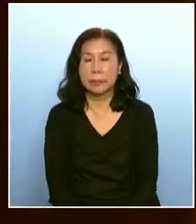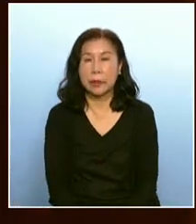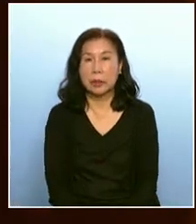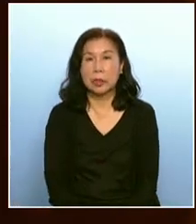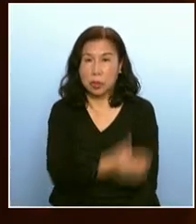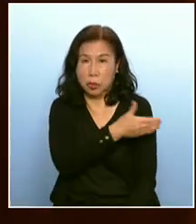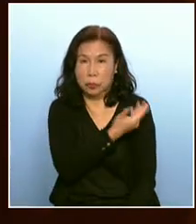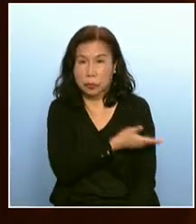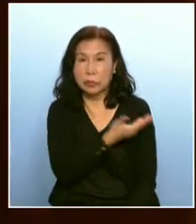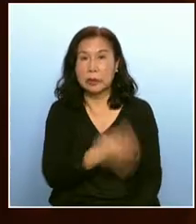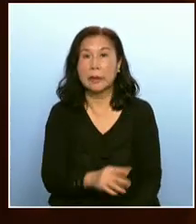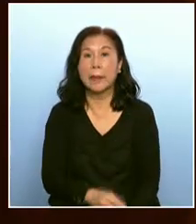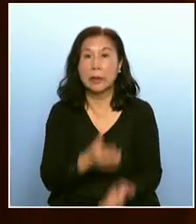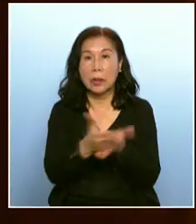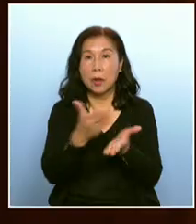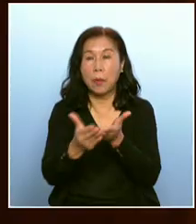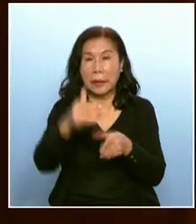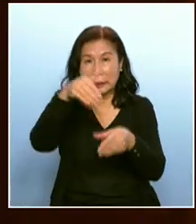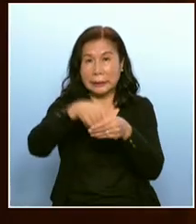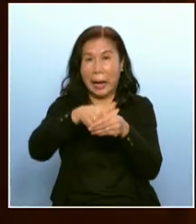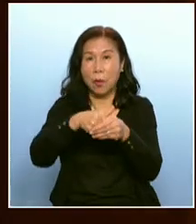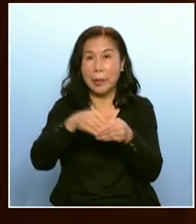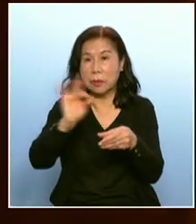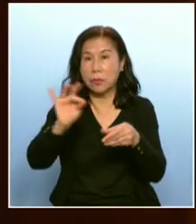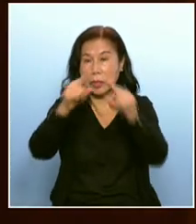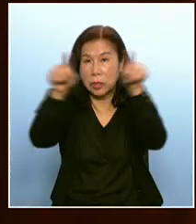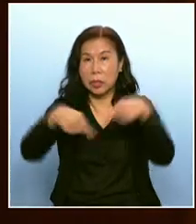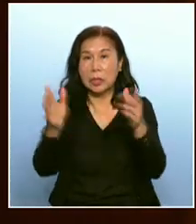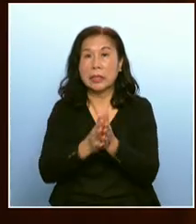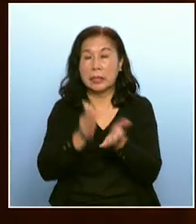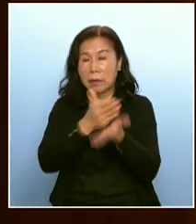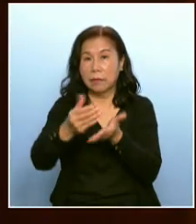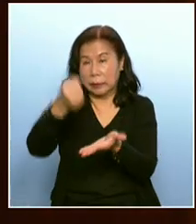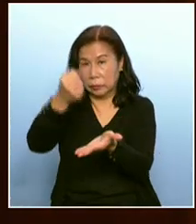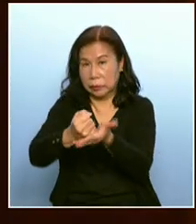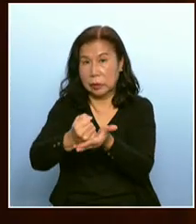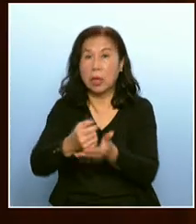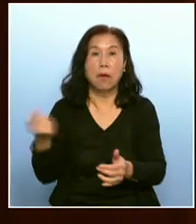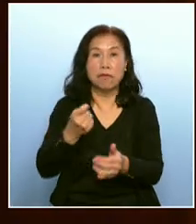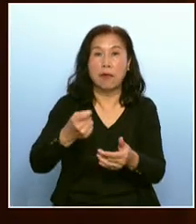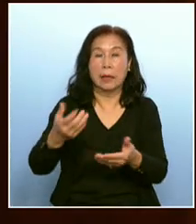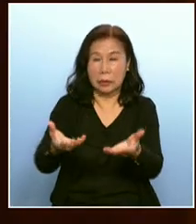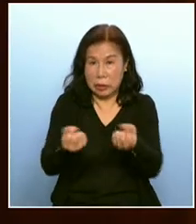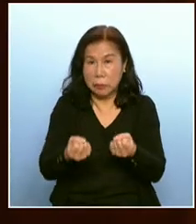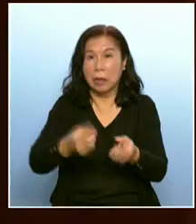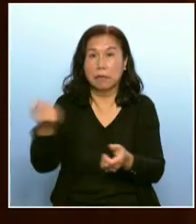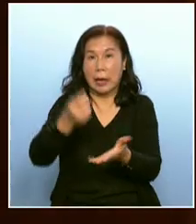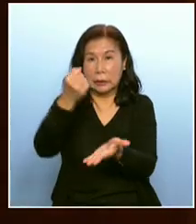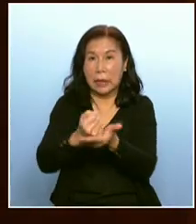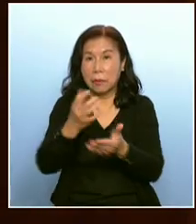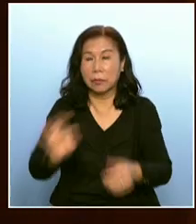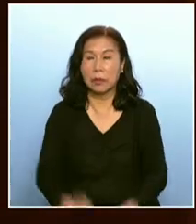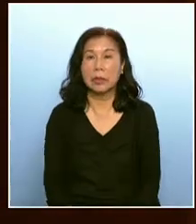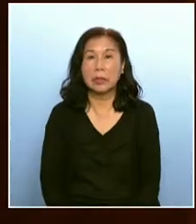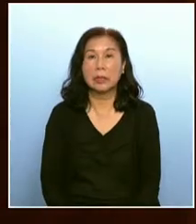questions? If not, I'll ask our staff to distribute the ballot paper and the stamps. I want to